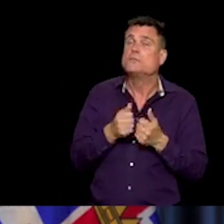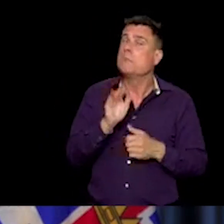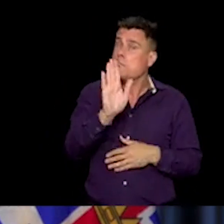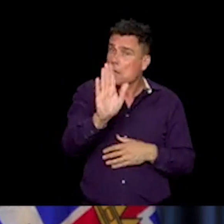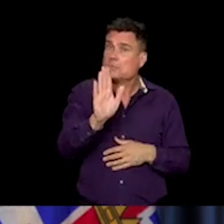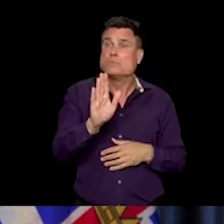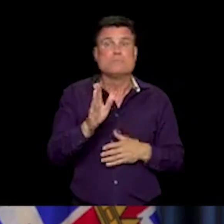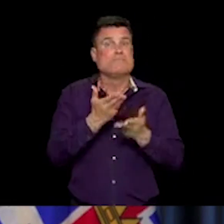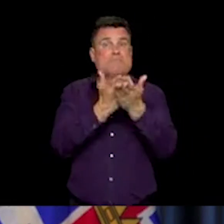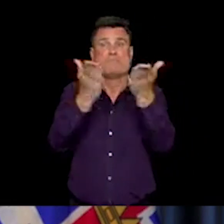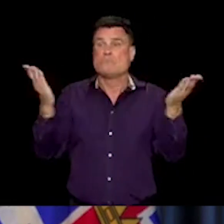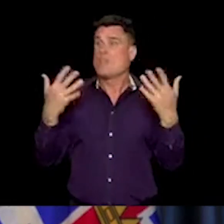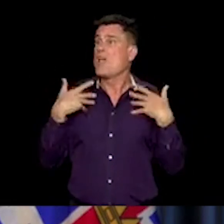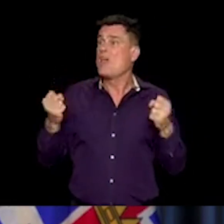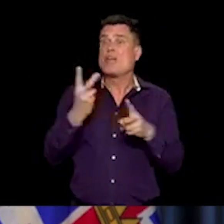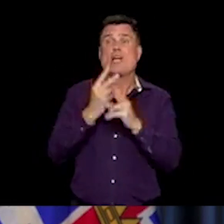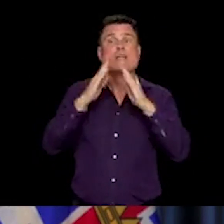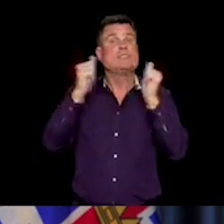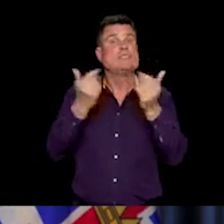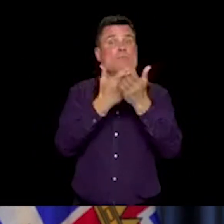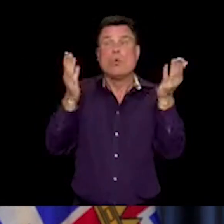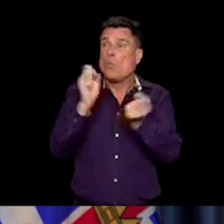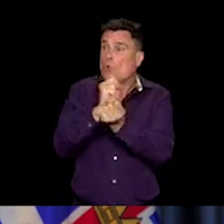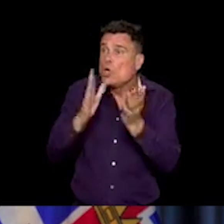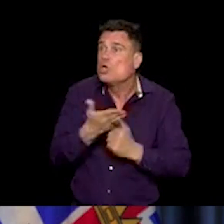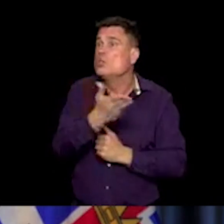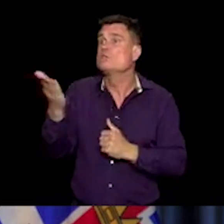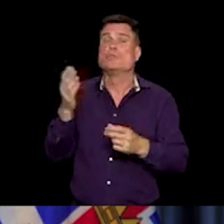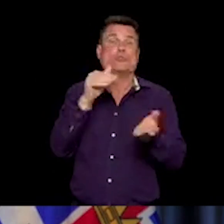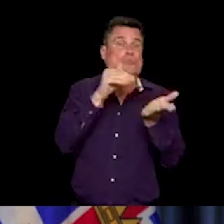scheduled surgeries booked this week, amount to